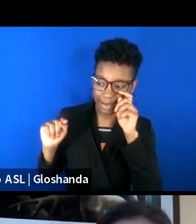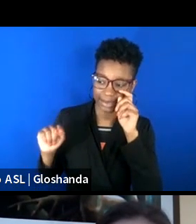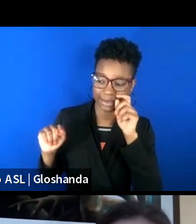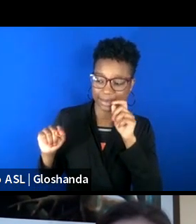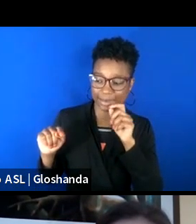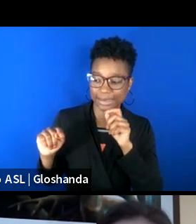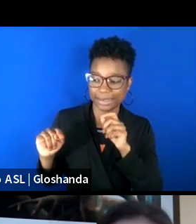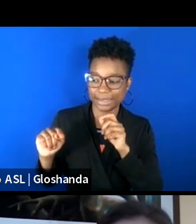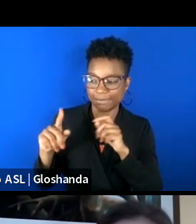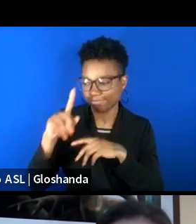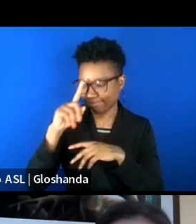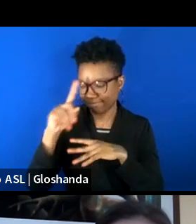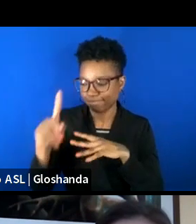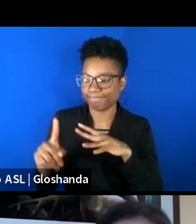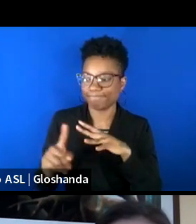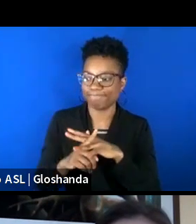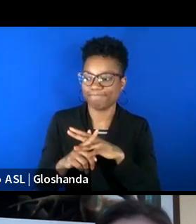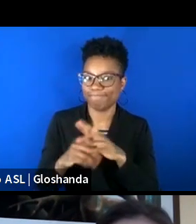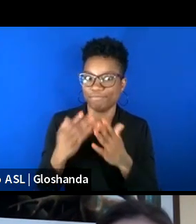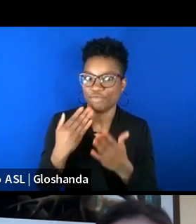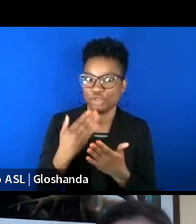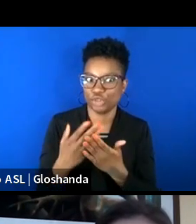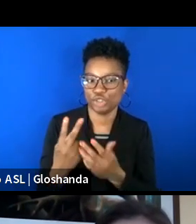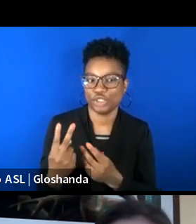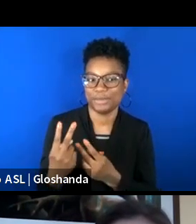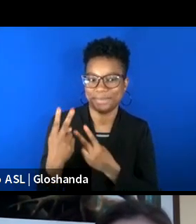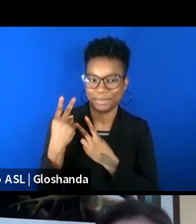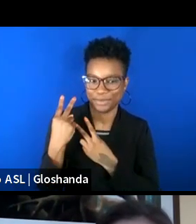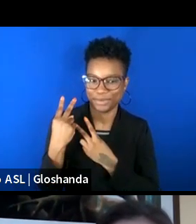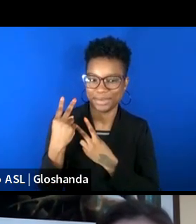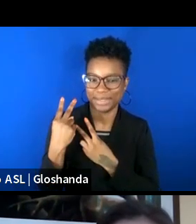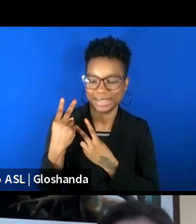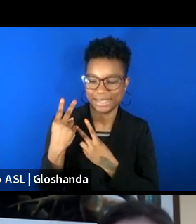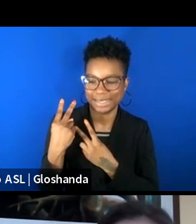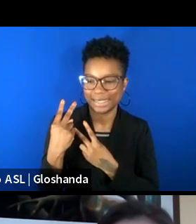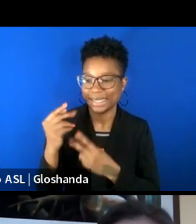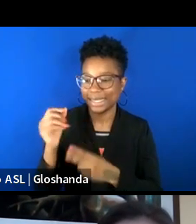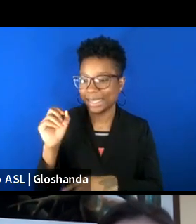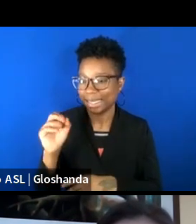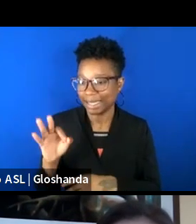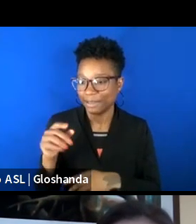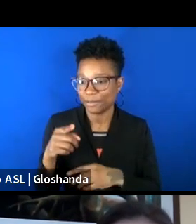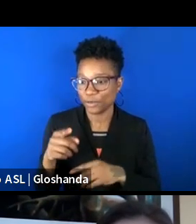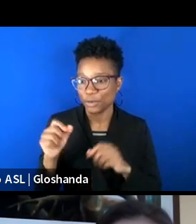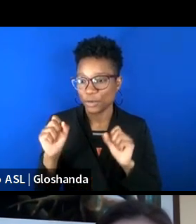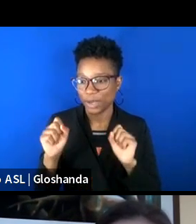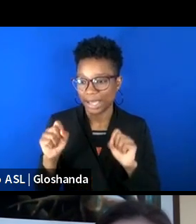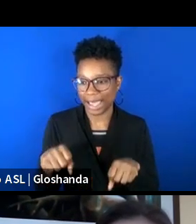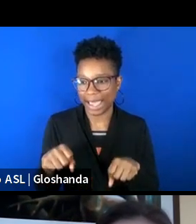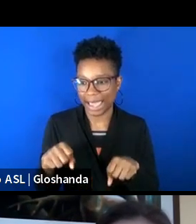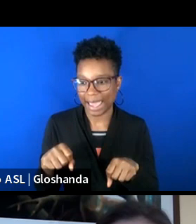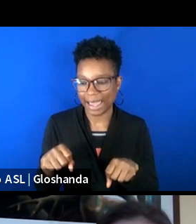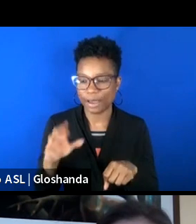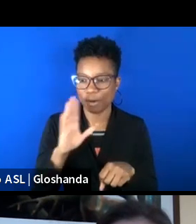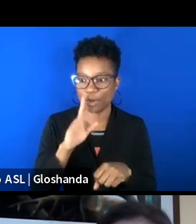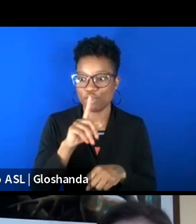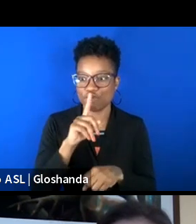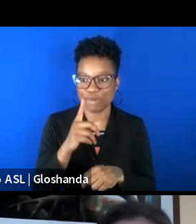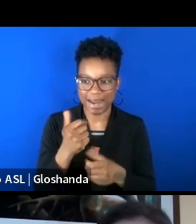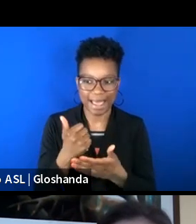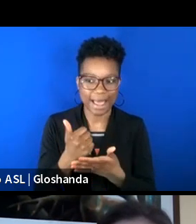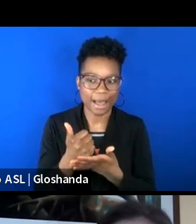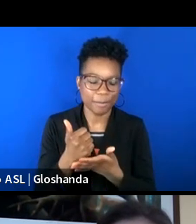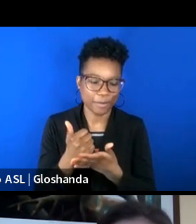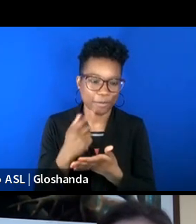reminds you of a good memory. And if you can, it would be really helpful for this exercise